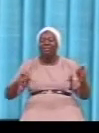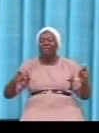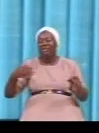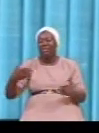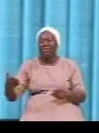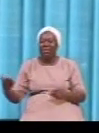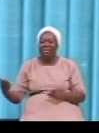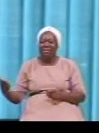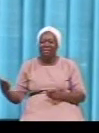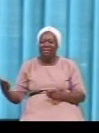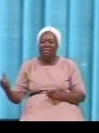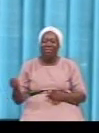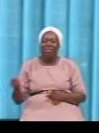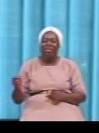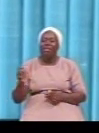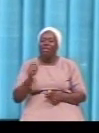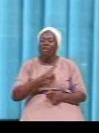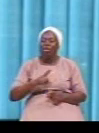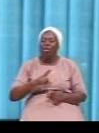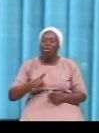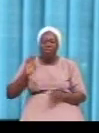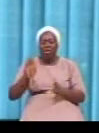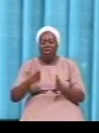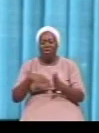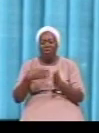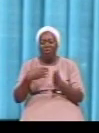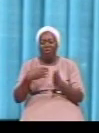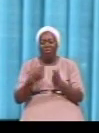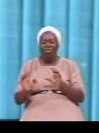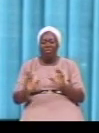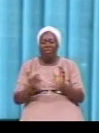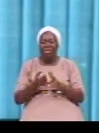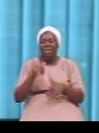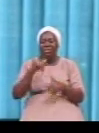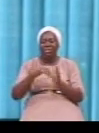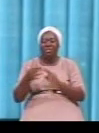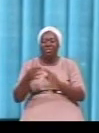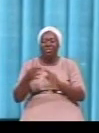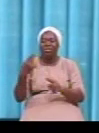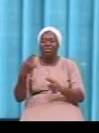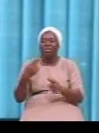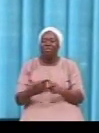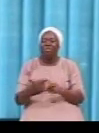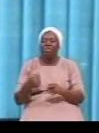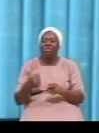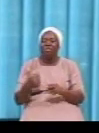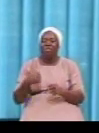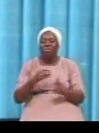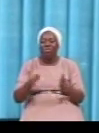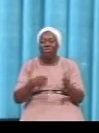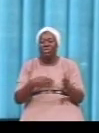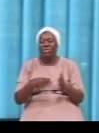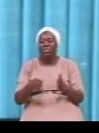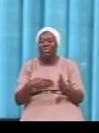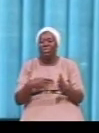The Lord will confirm it in the name of Jesus. We are going to sing our congregational song now.